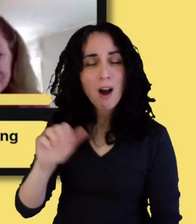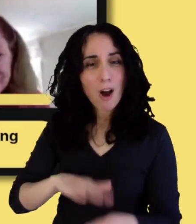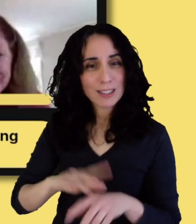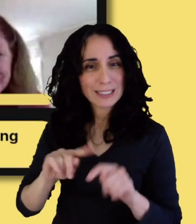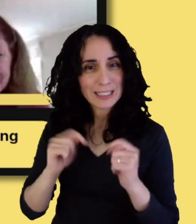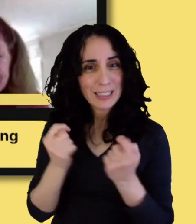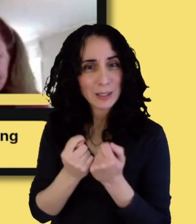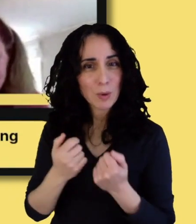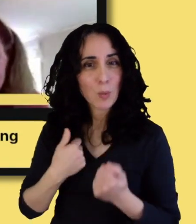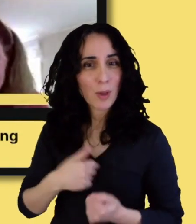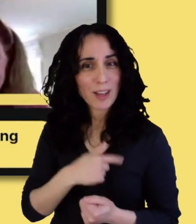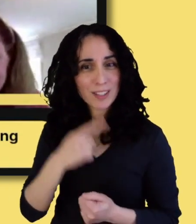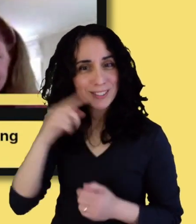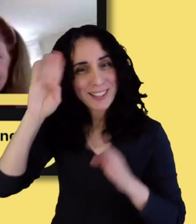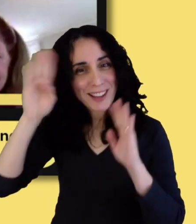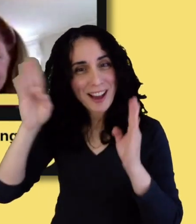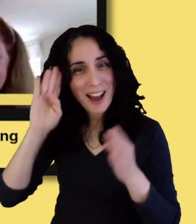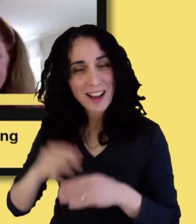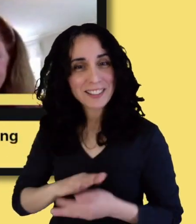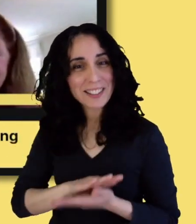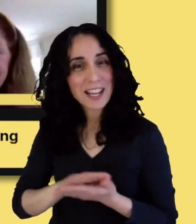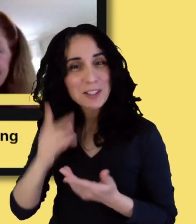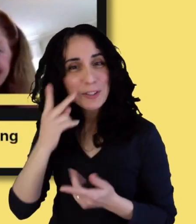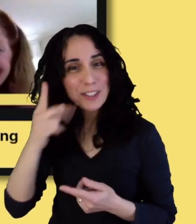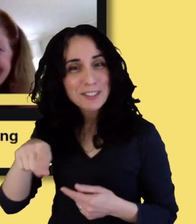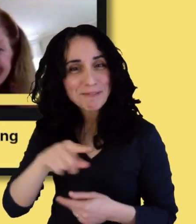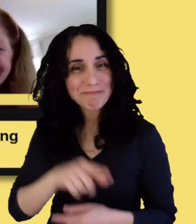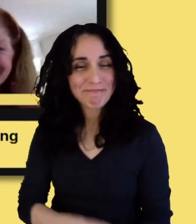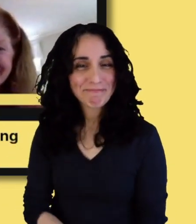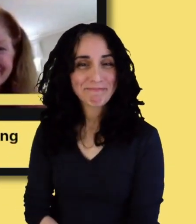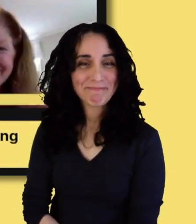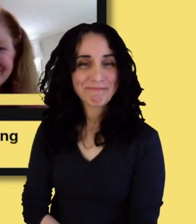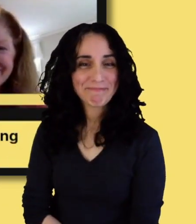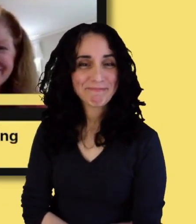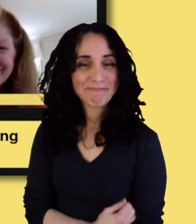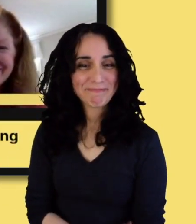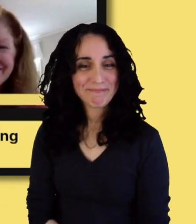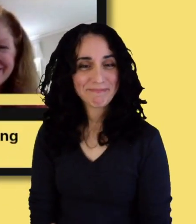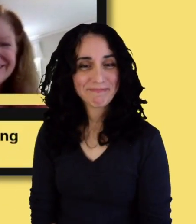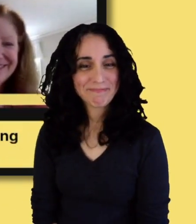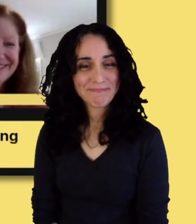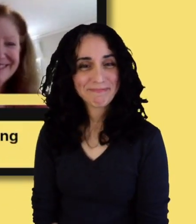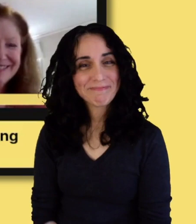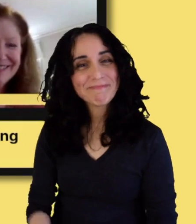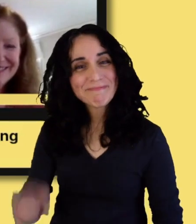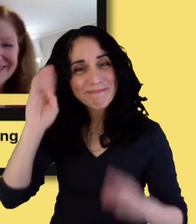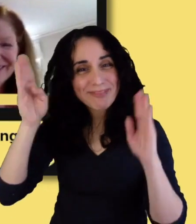team with us at PunkinFutz, and she says hi, and that it's nice to see us.